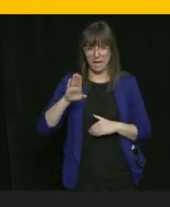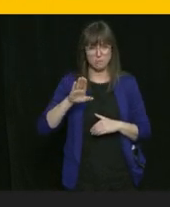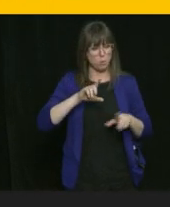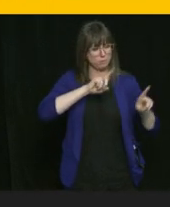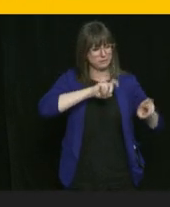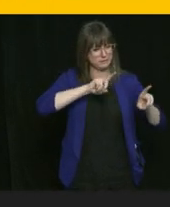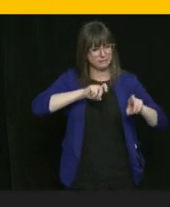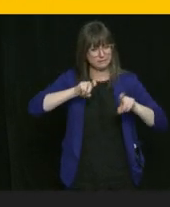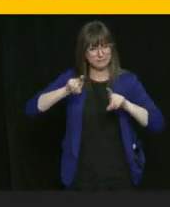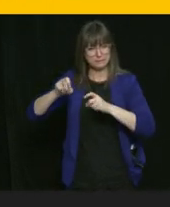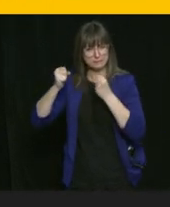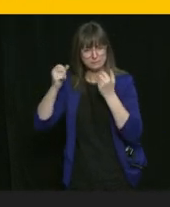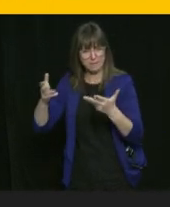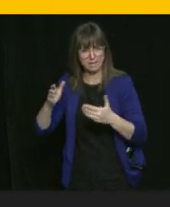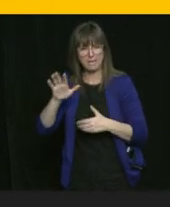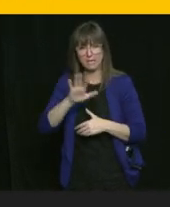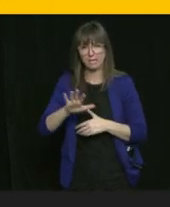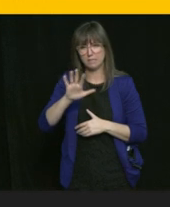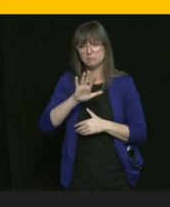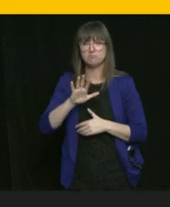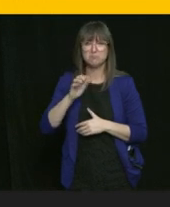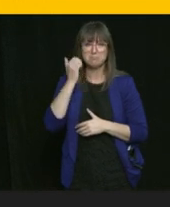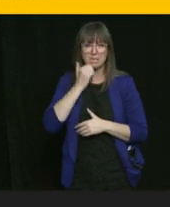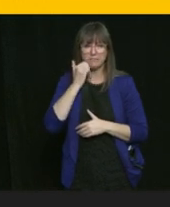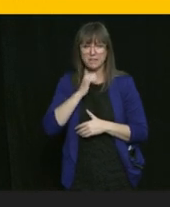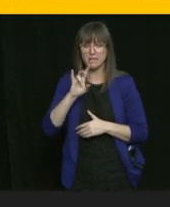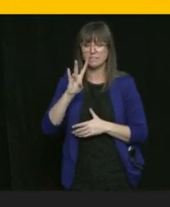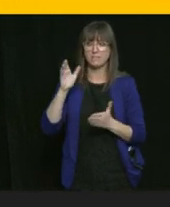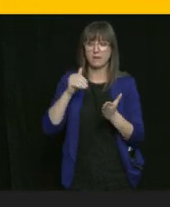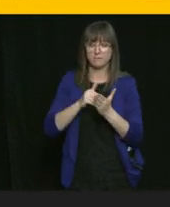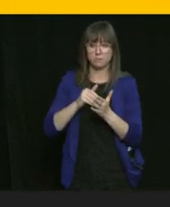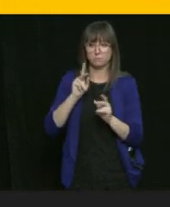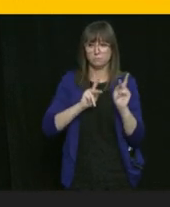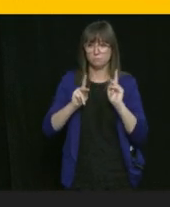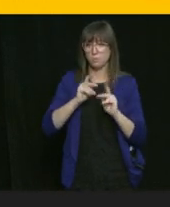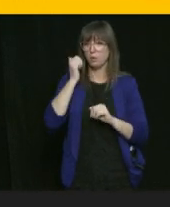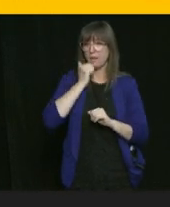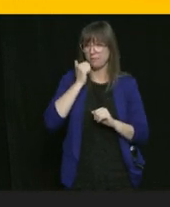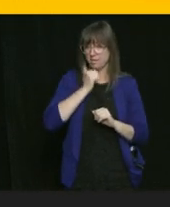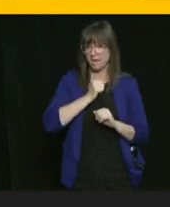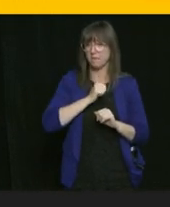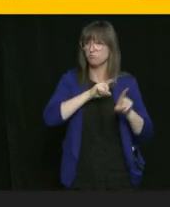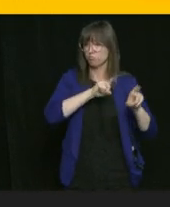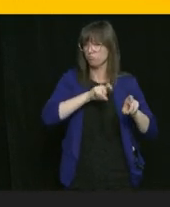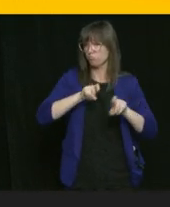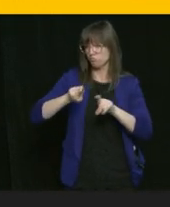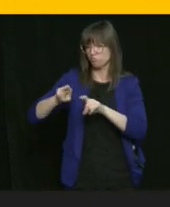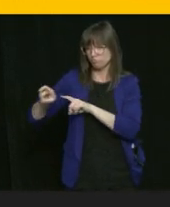rate, with about 75,000 Canadians being tested daily.